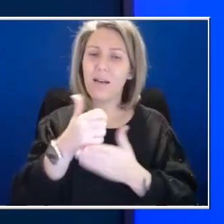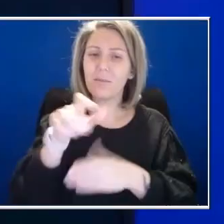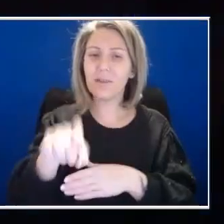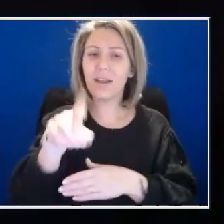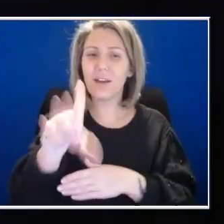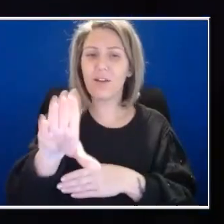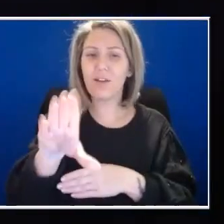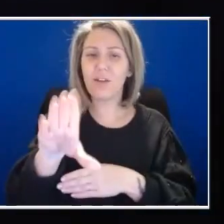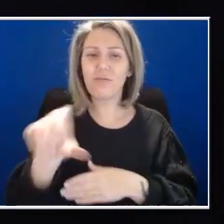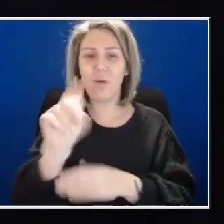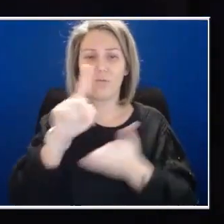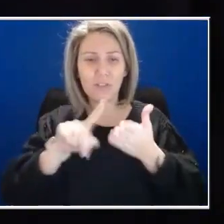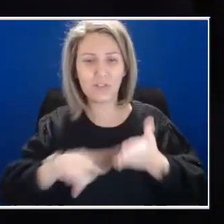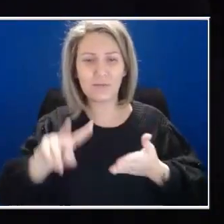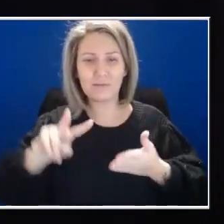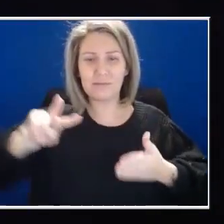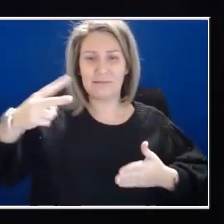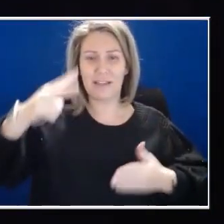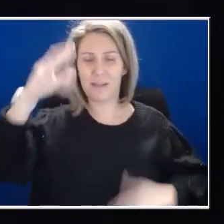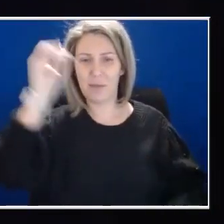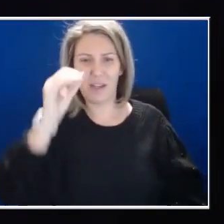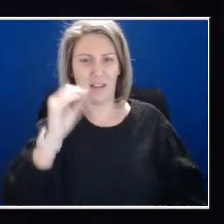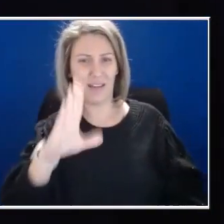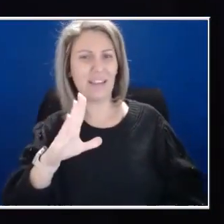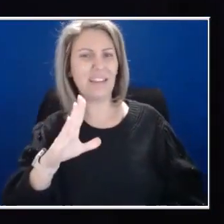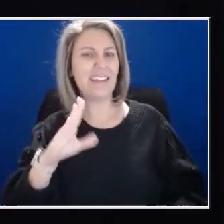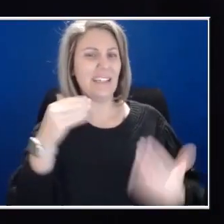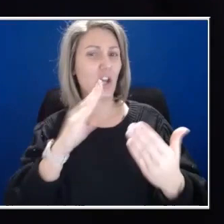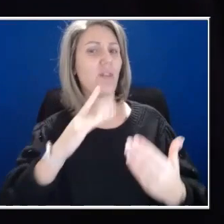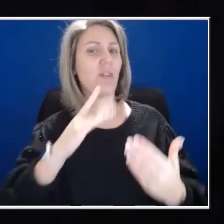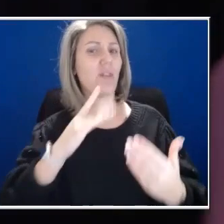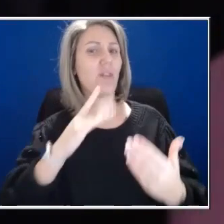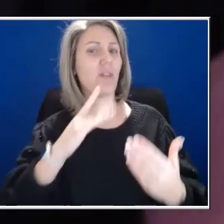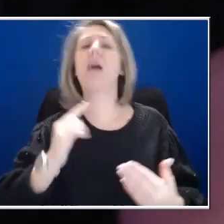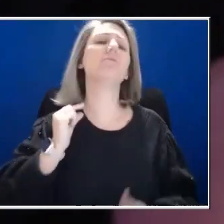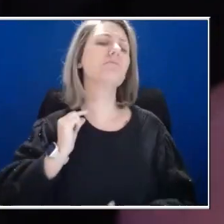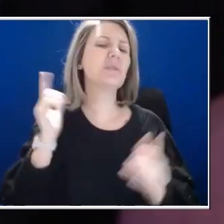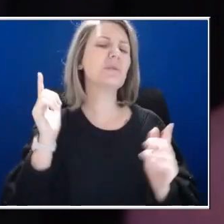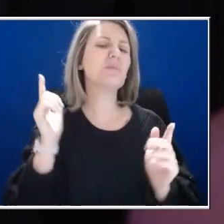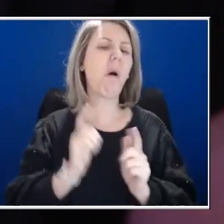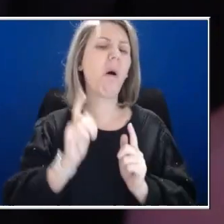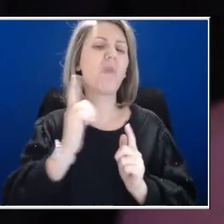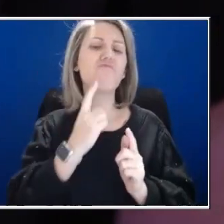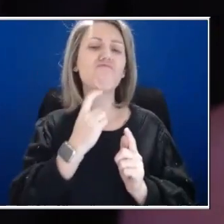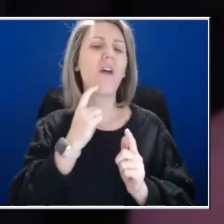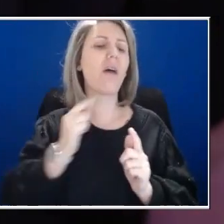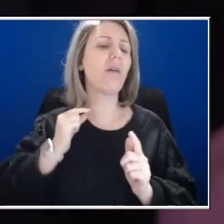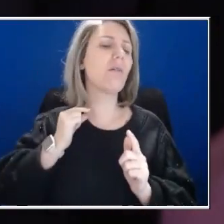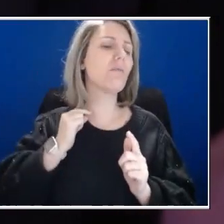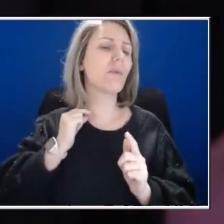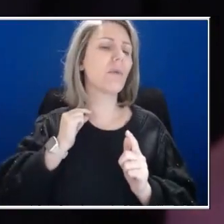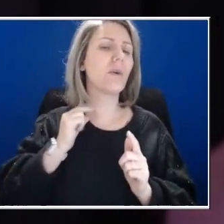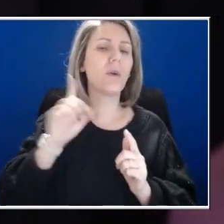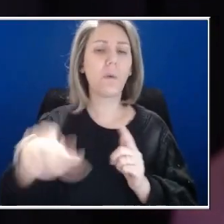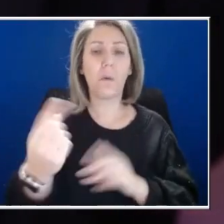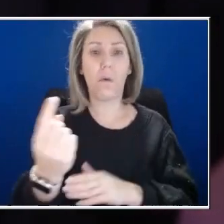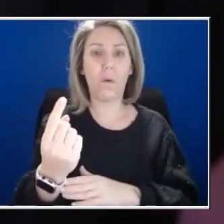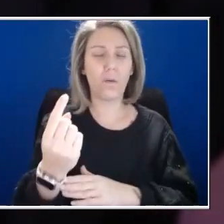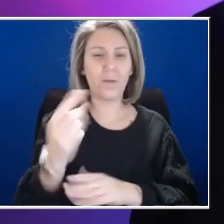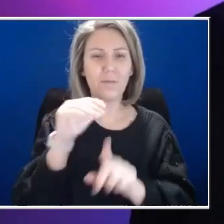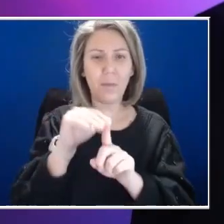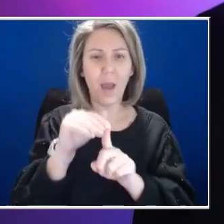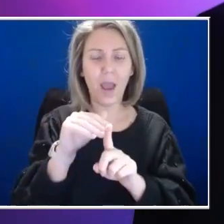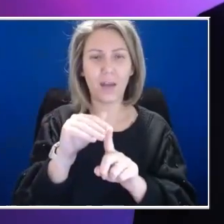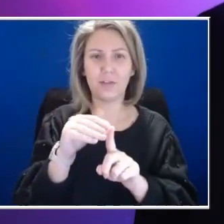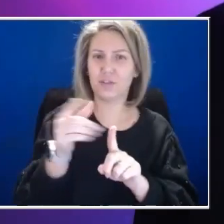opinion. Right by that freckle. This small reddish mark on the right side of her neck is the only visible reminder of what Sherry Noller